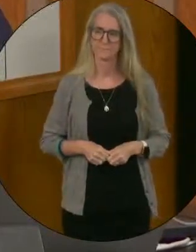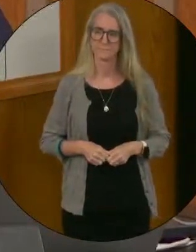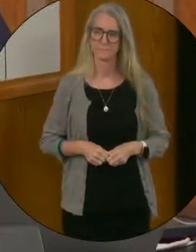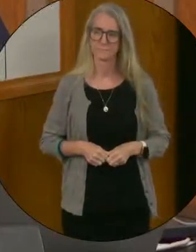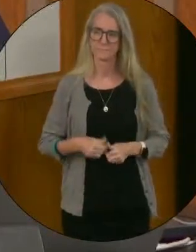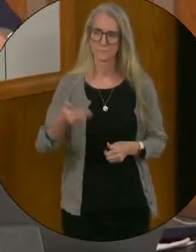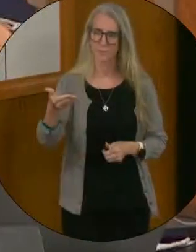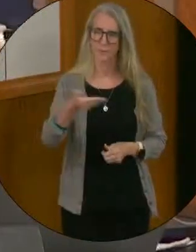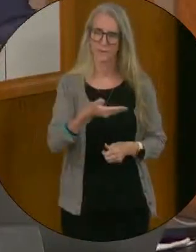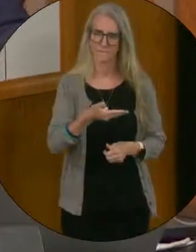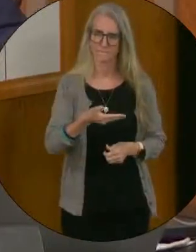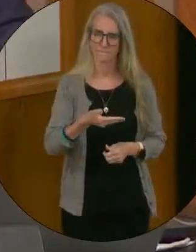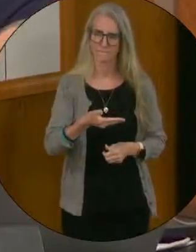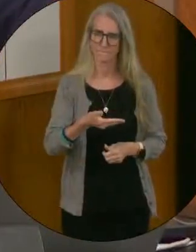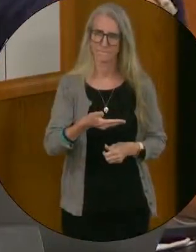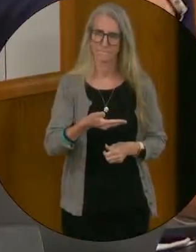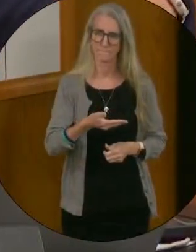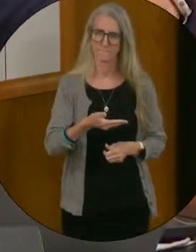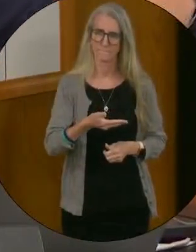Welcome.